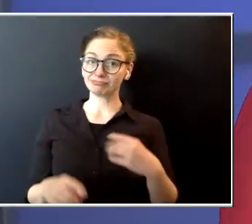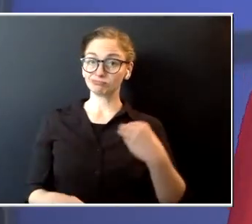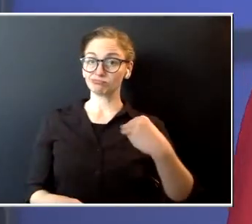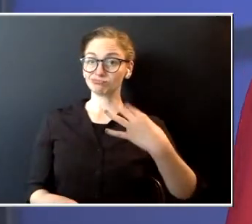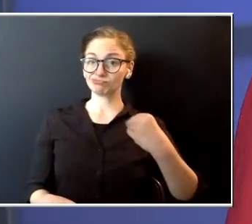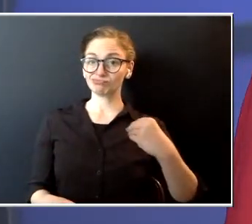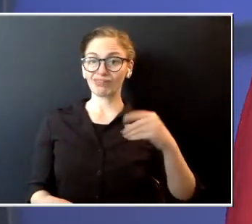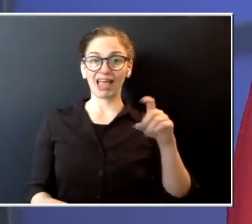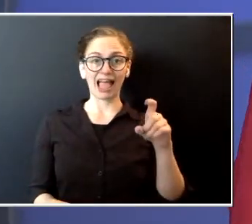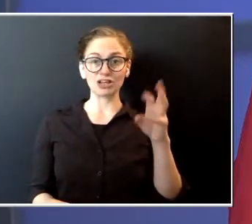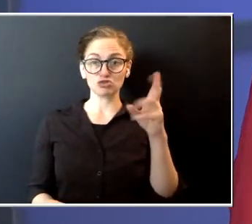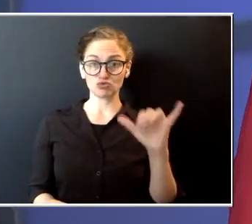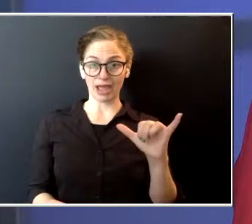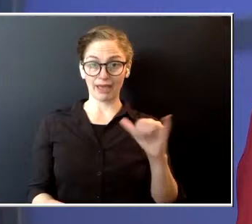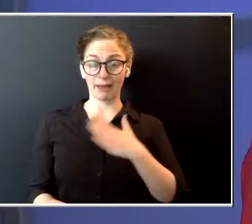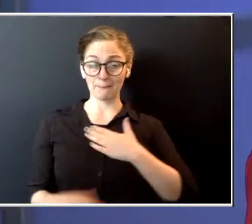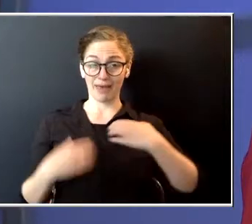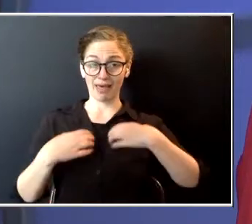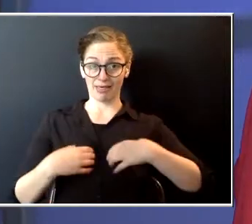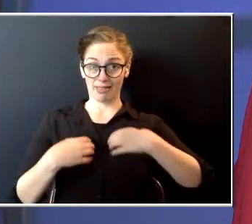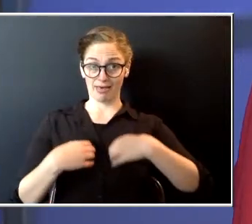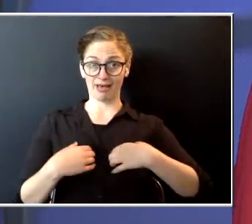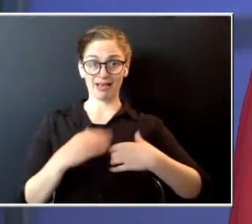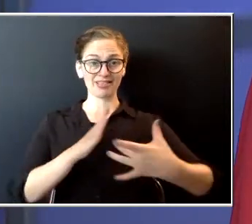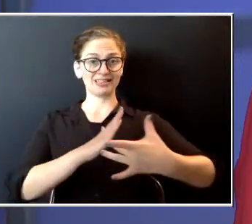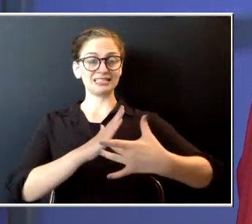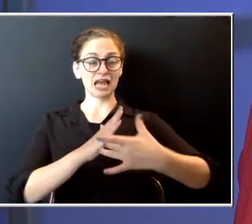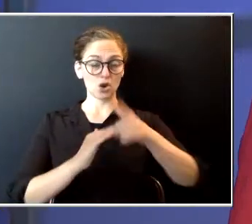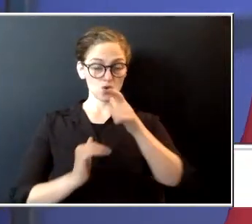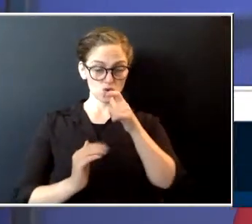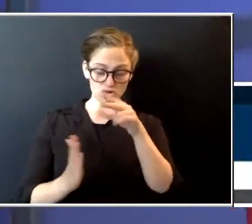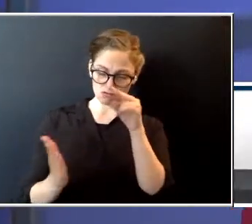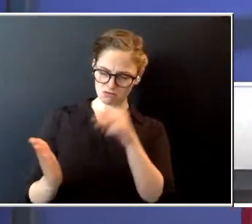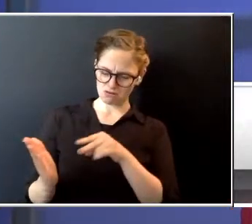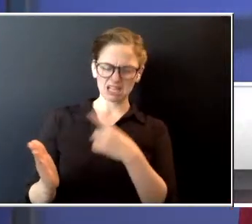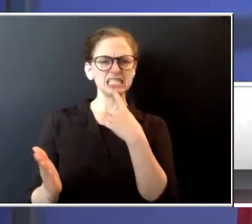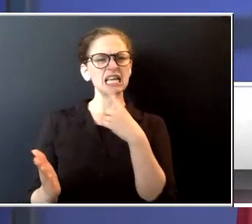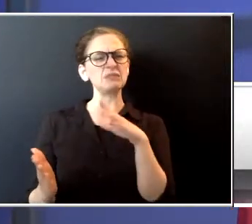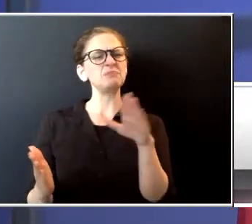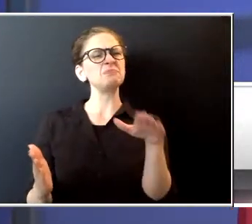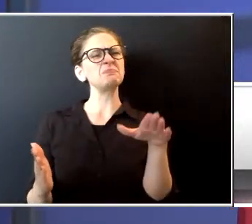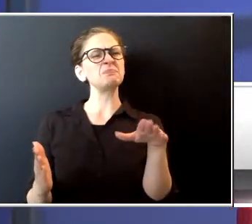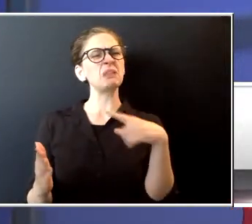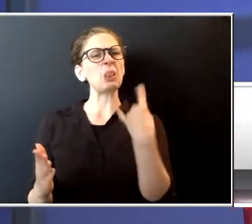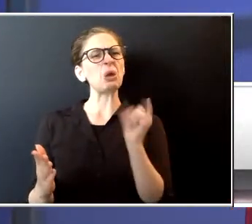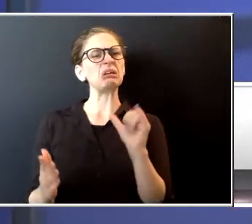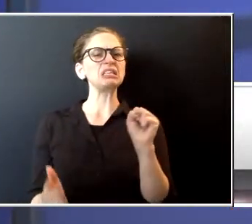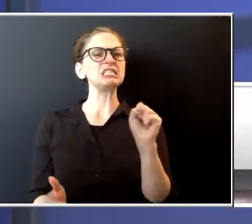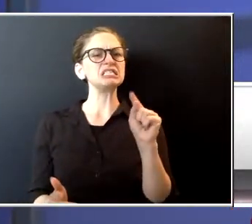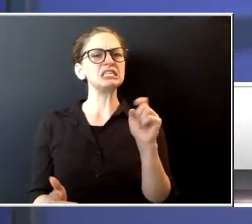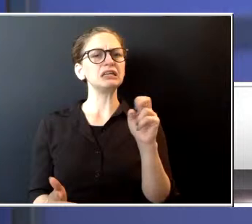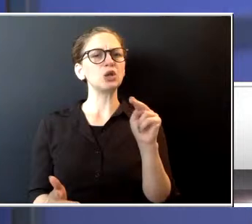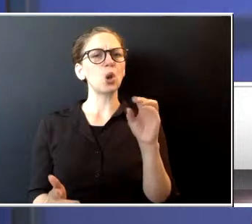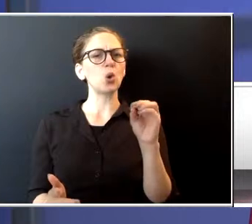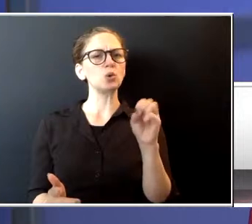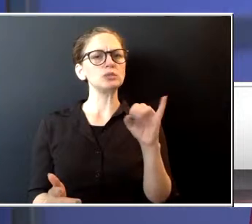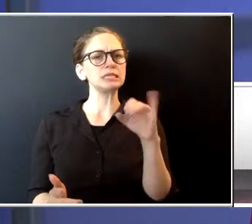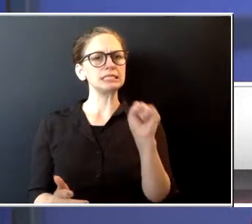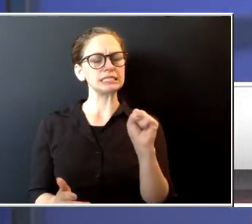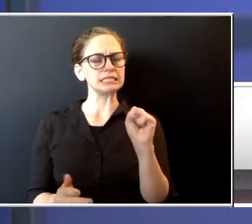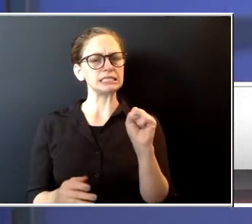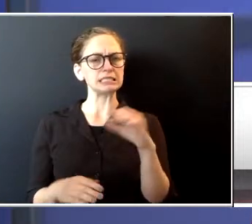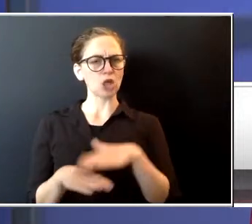the technician who was reading it just mentioned that it looks like there may be some stenosis of the valve. And then my primary